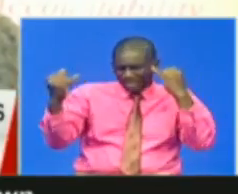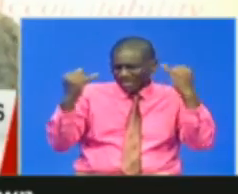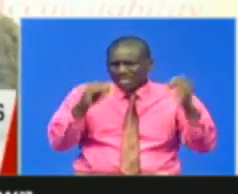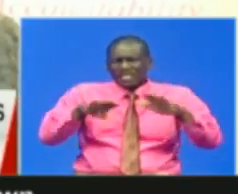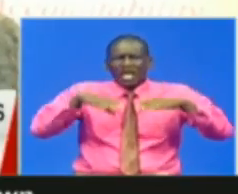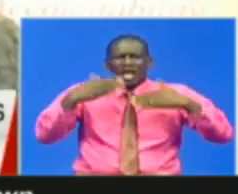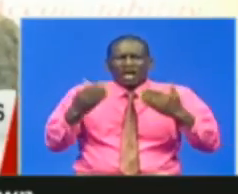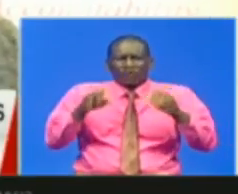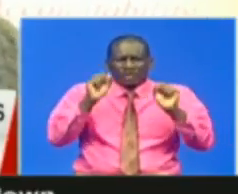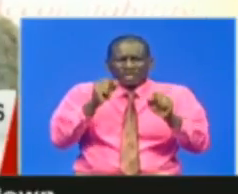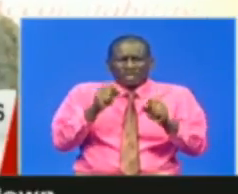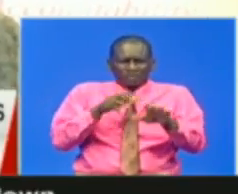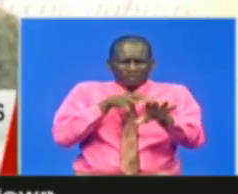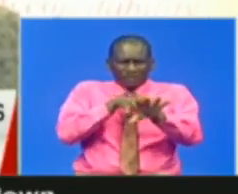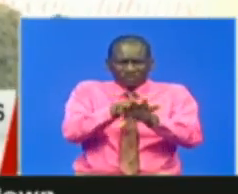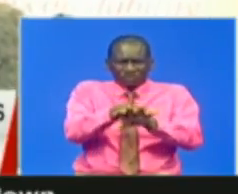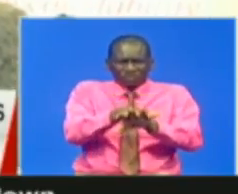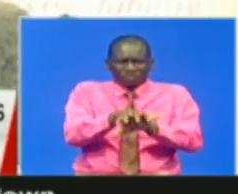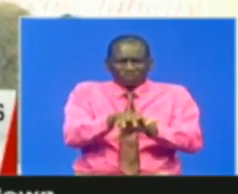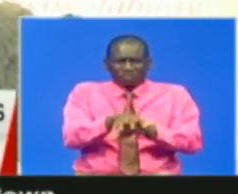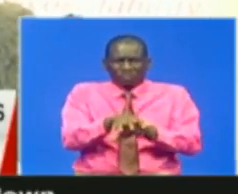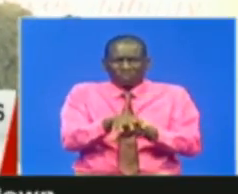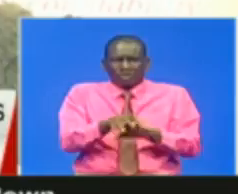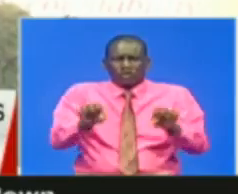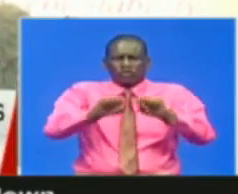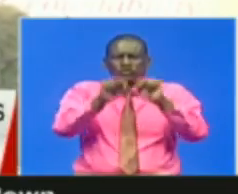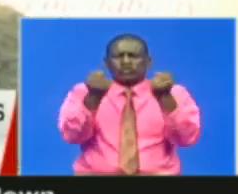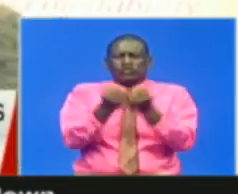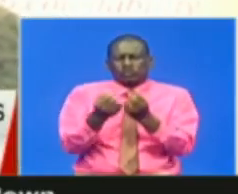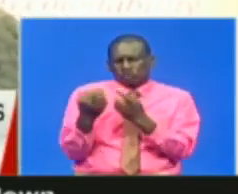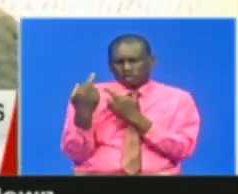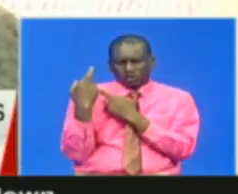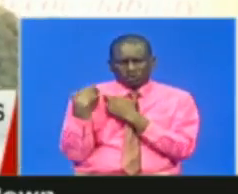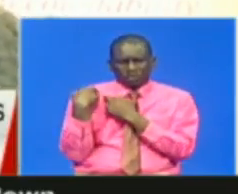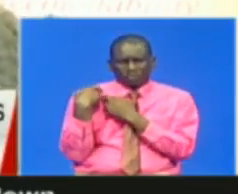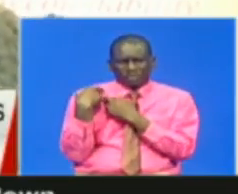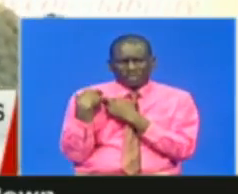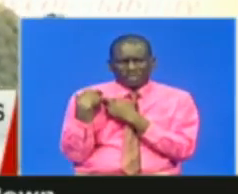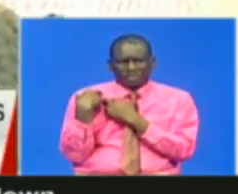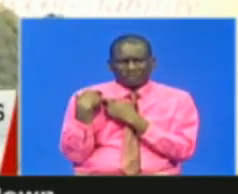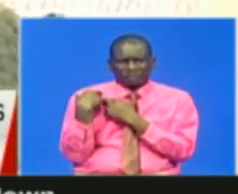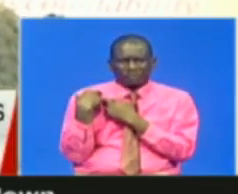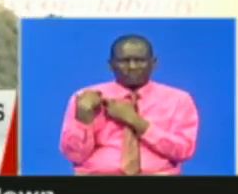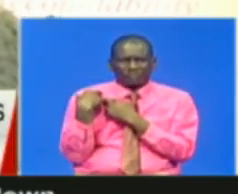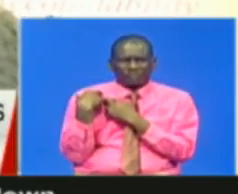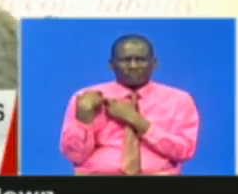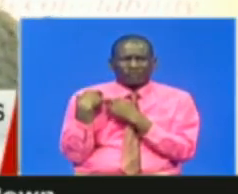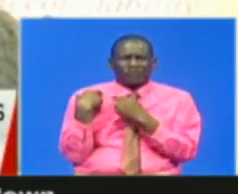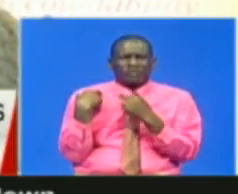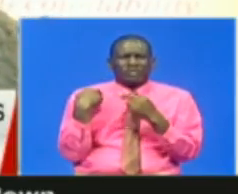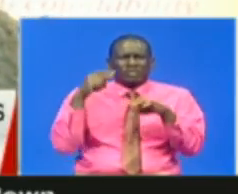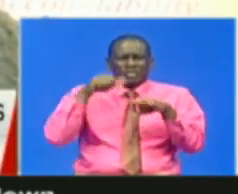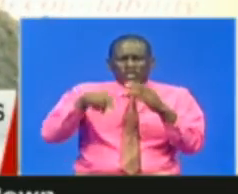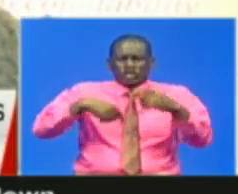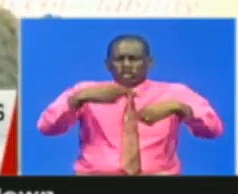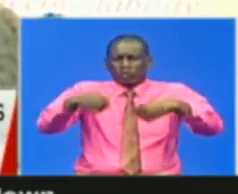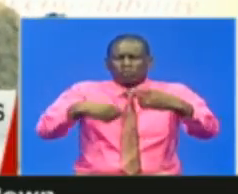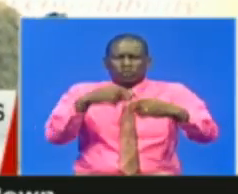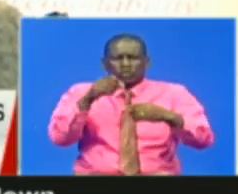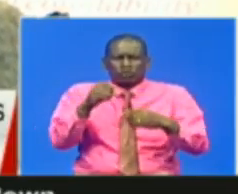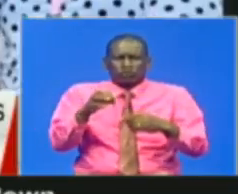are going to mainstream social accountability in the whole process of